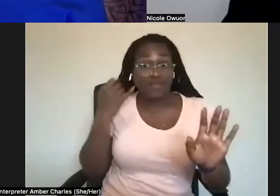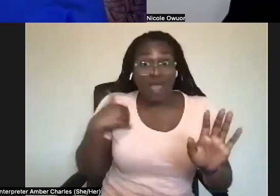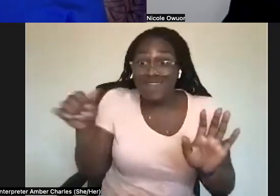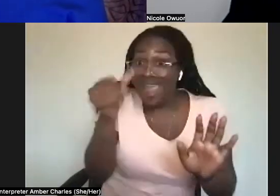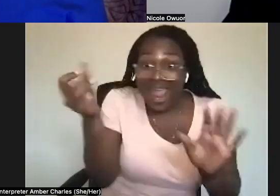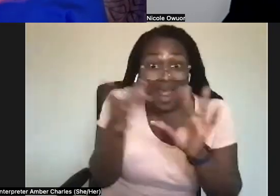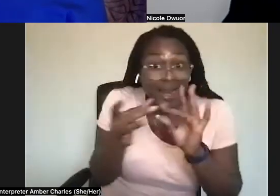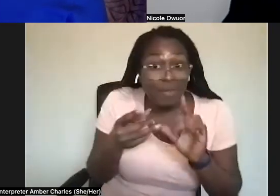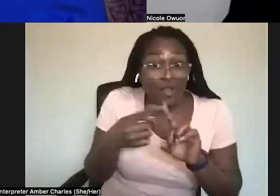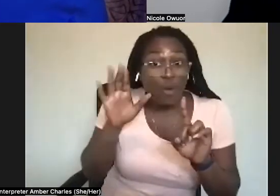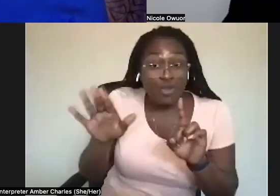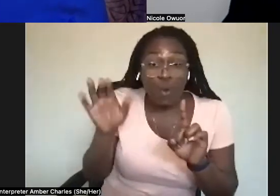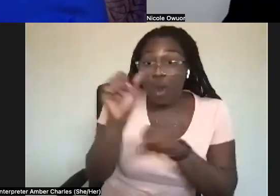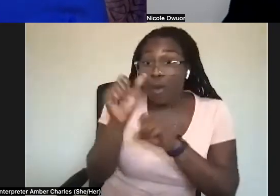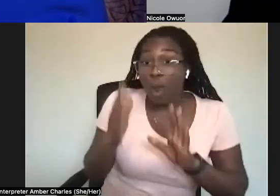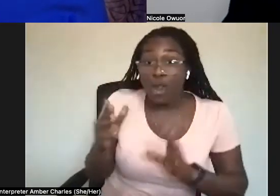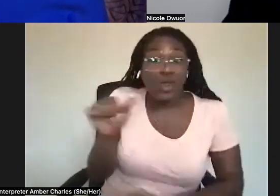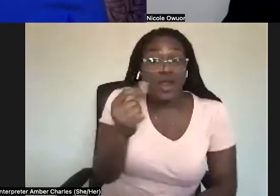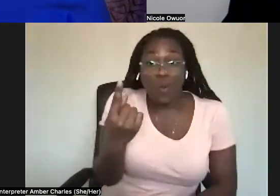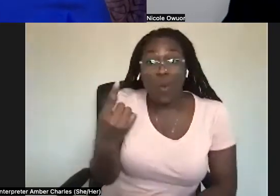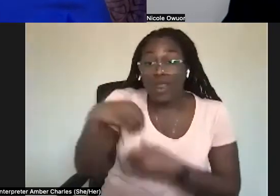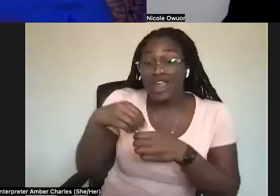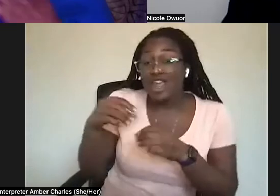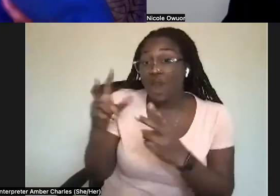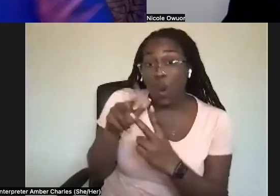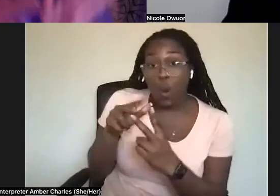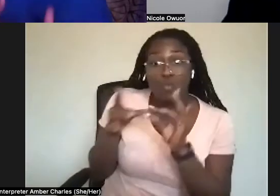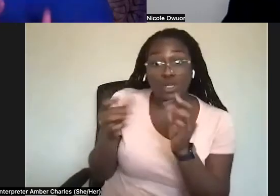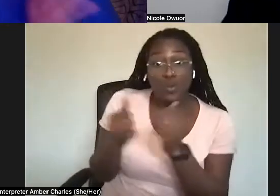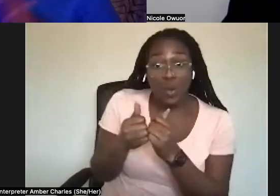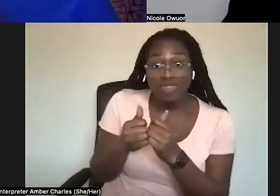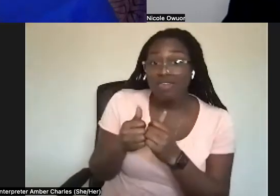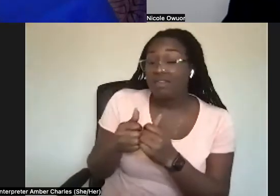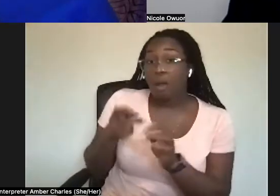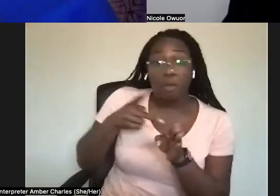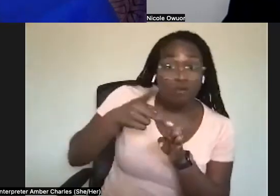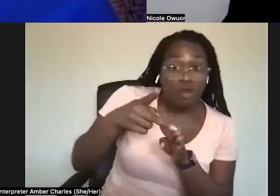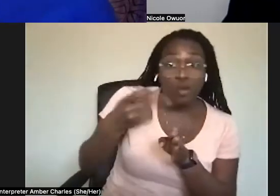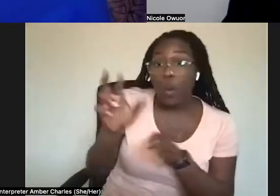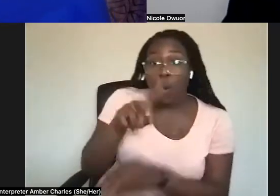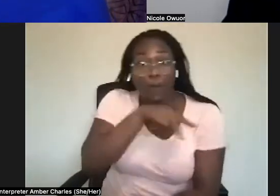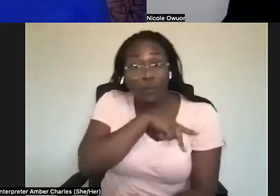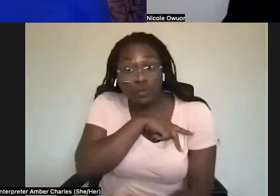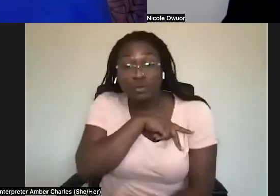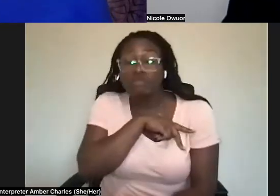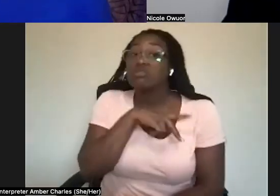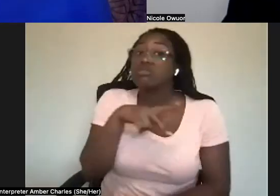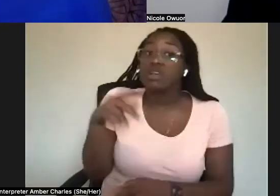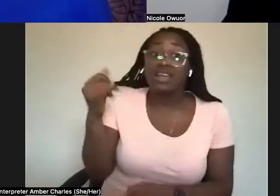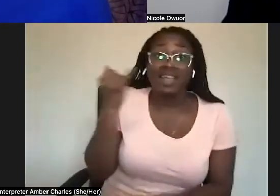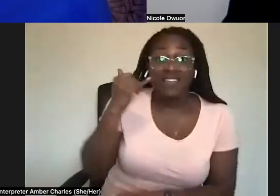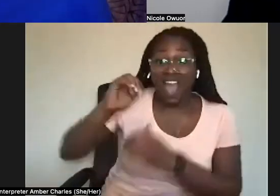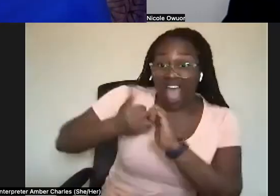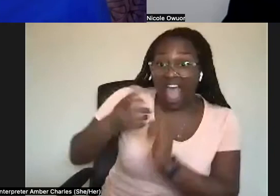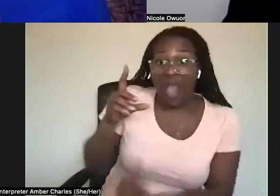your employer or anyone you are in relationship with, whether it be professional or personal, to the tune of how